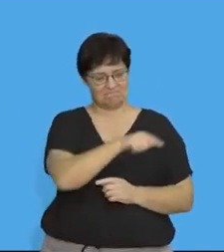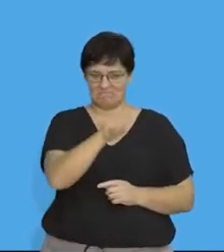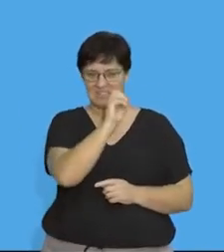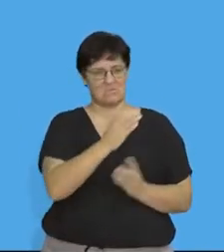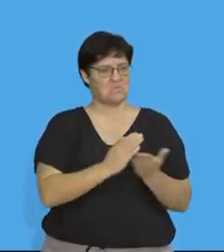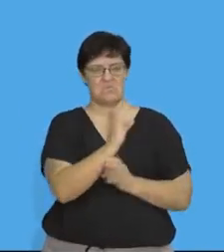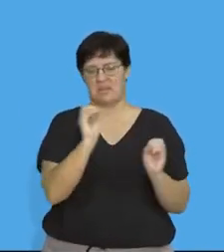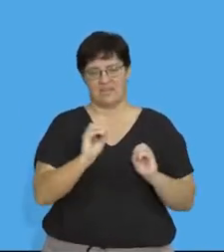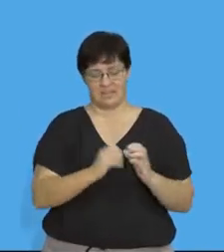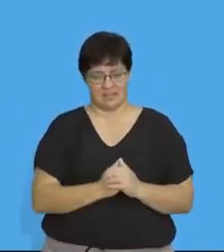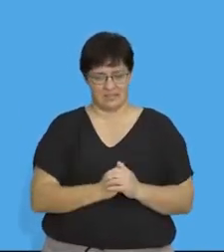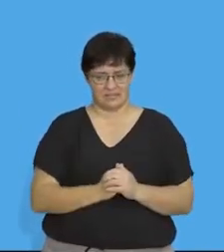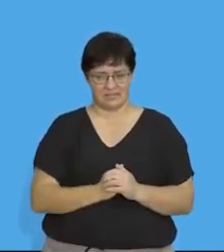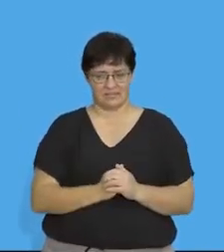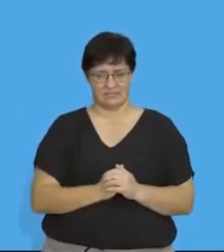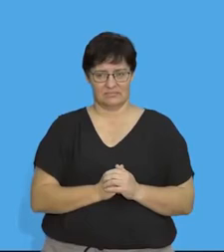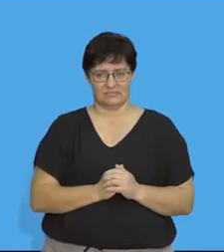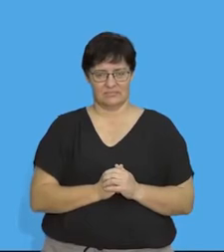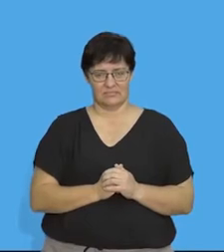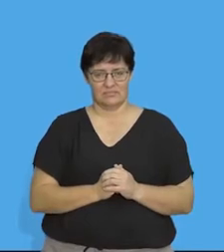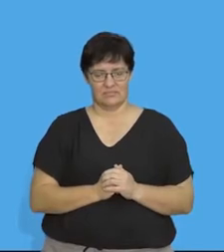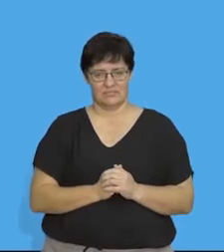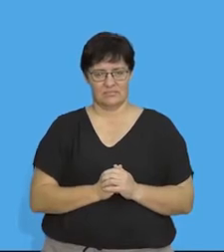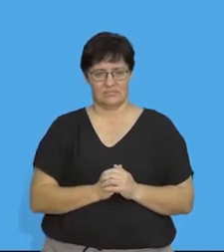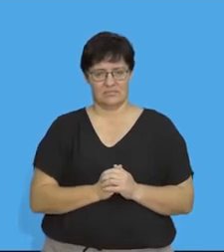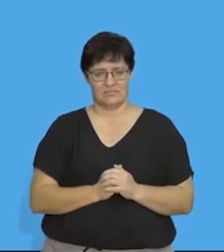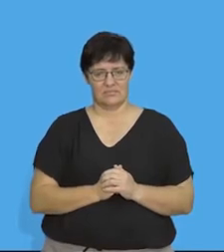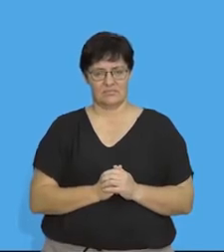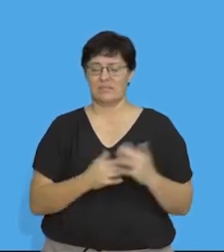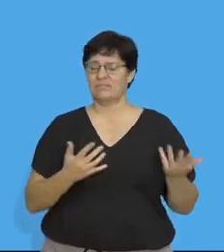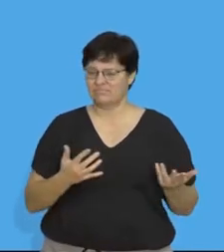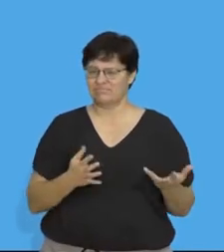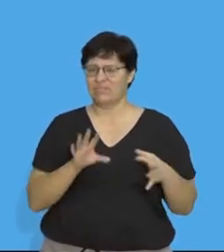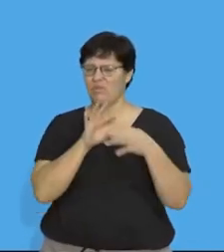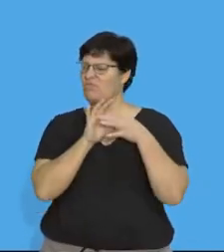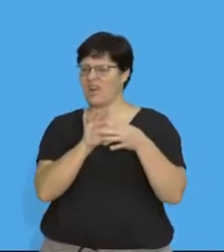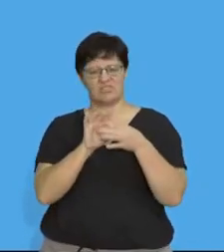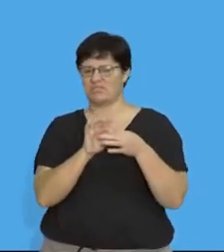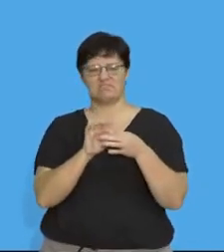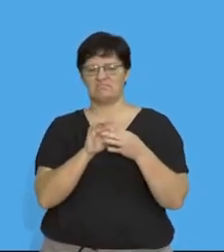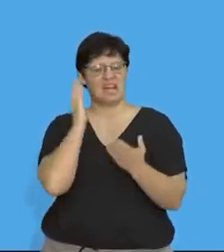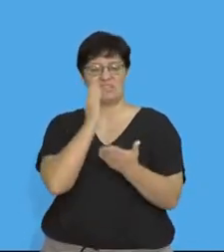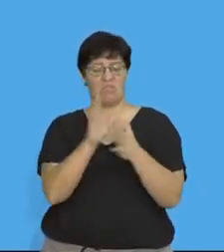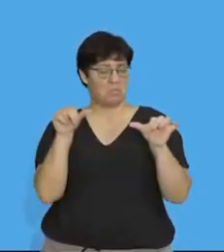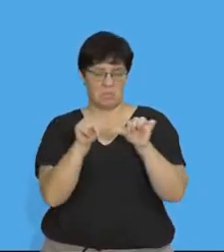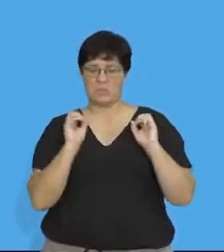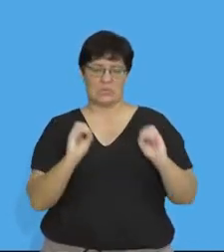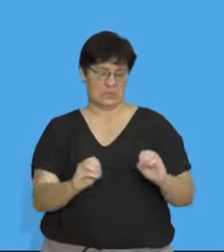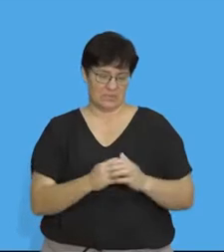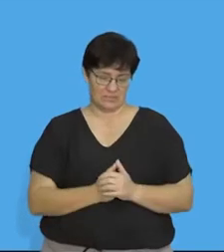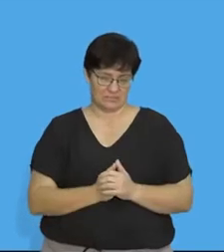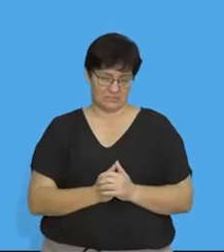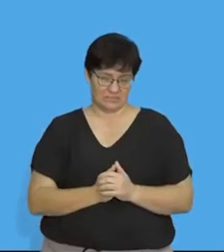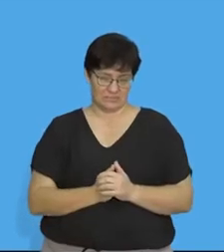origin. There's the origin, the 0, 0 point. So this relationship is definitely not directly proportional.